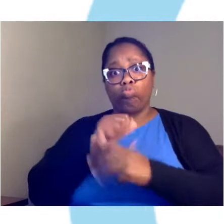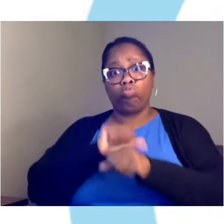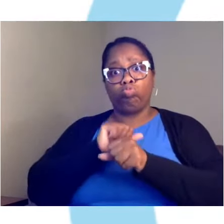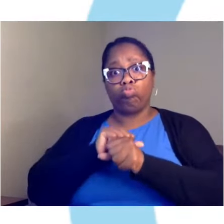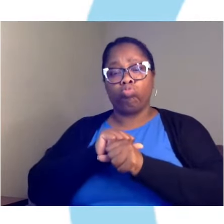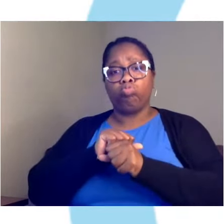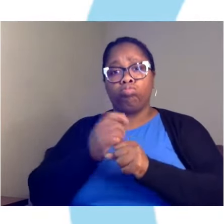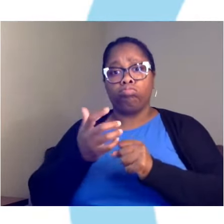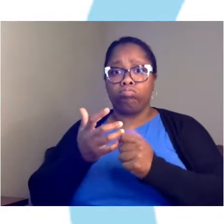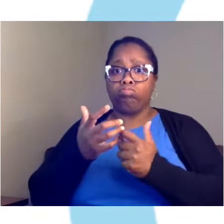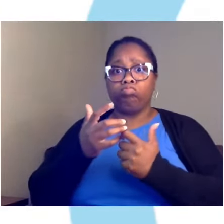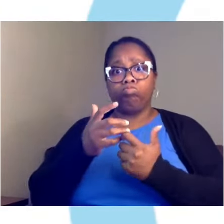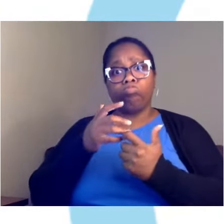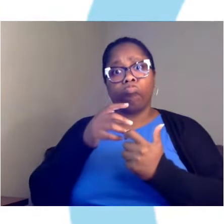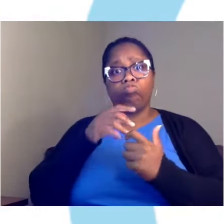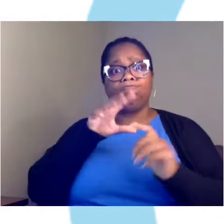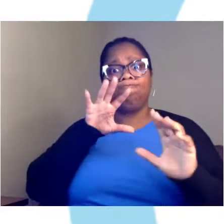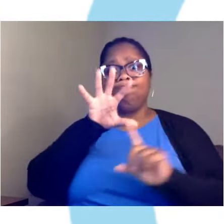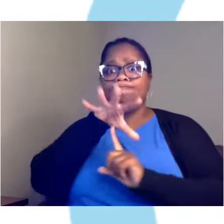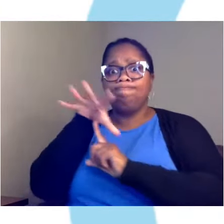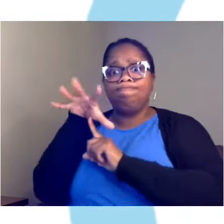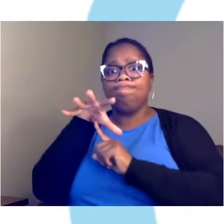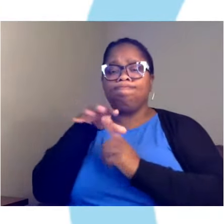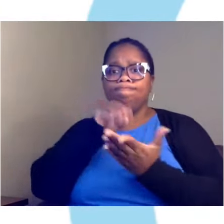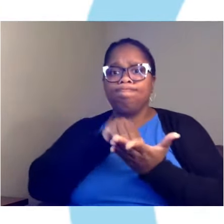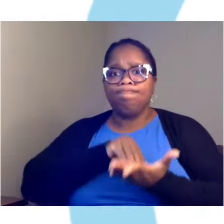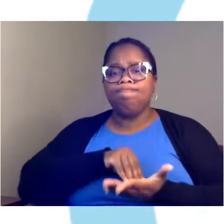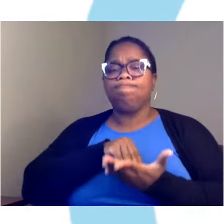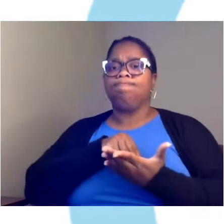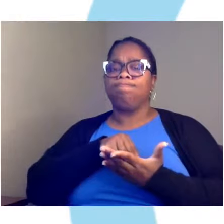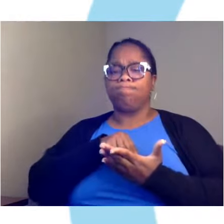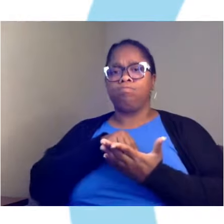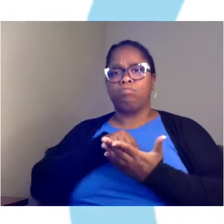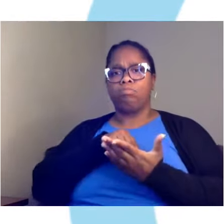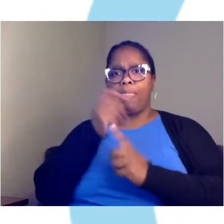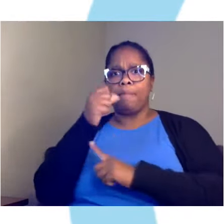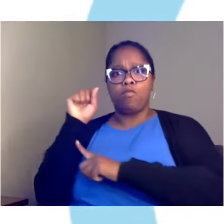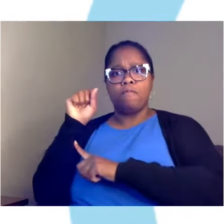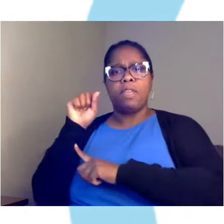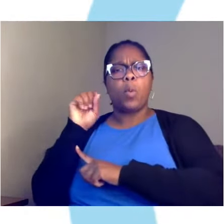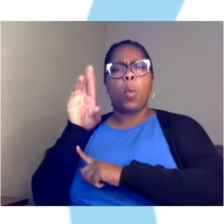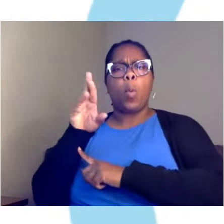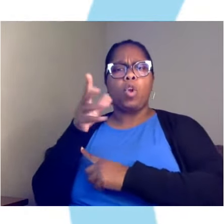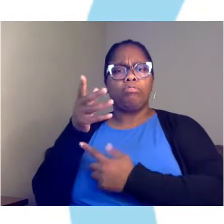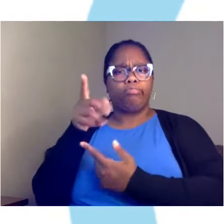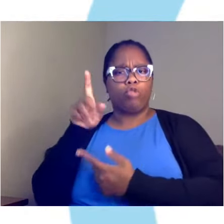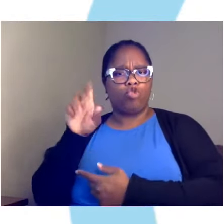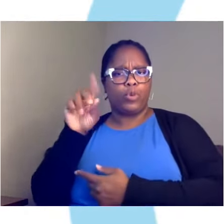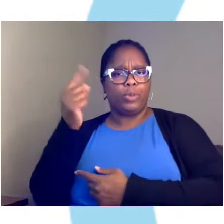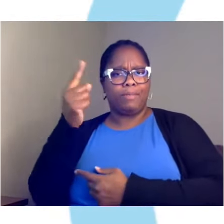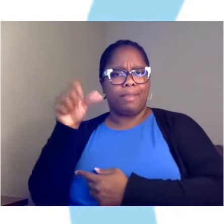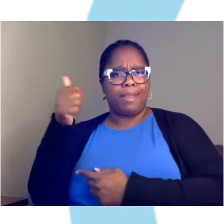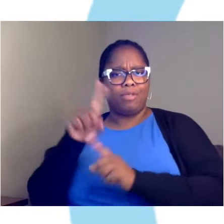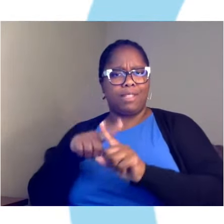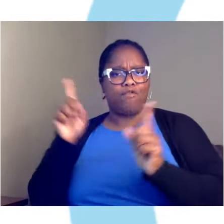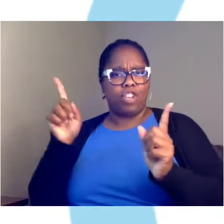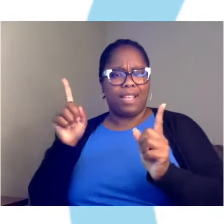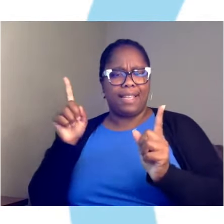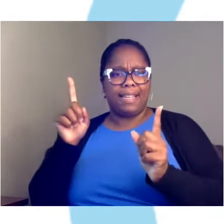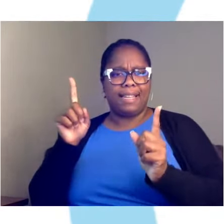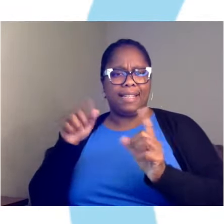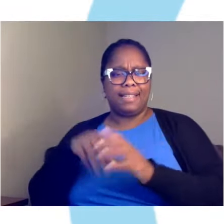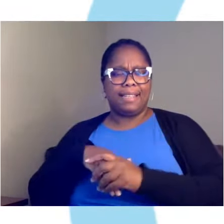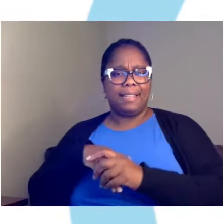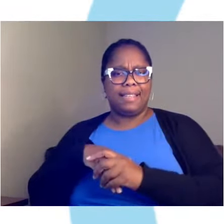movement, and what would you want to see them do differently? And I'm thinking, I'm going to add to that and